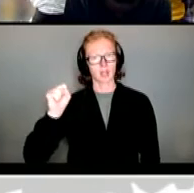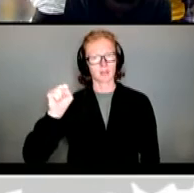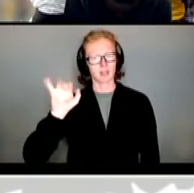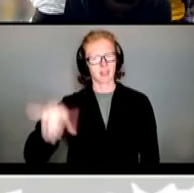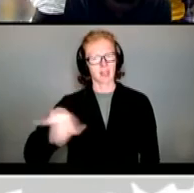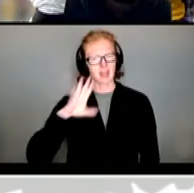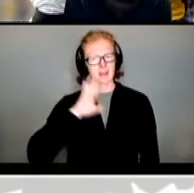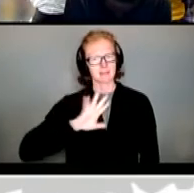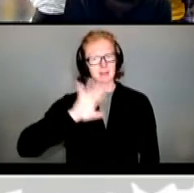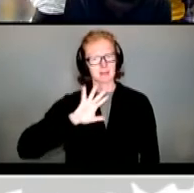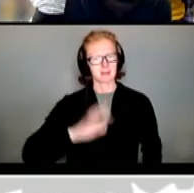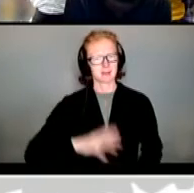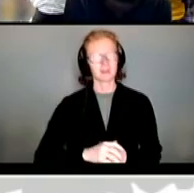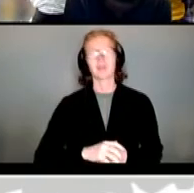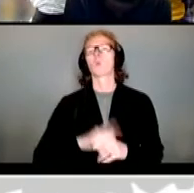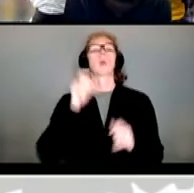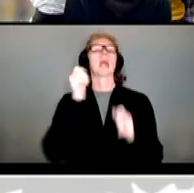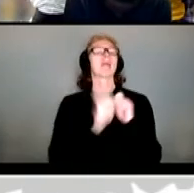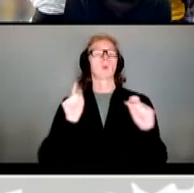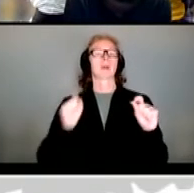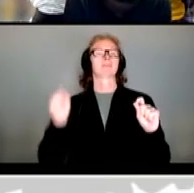Maybe, we were all over the place, but.